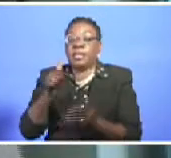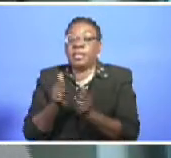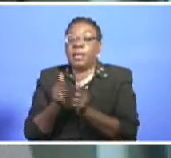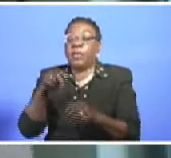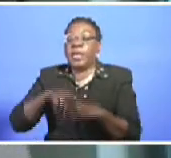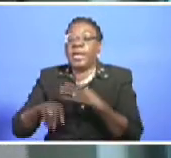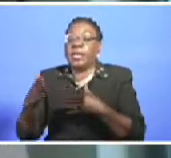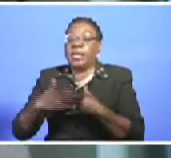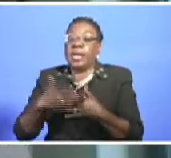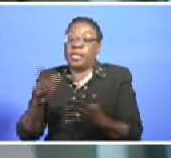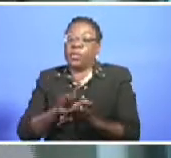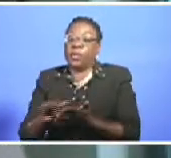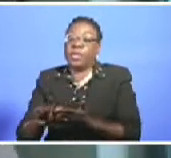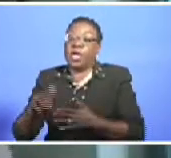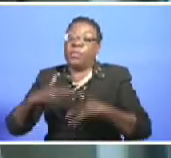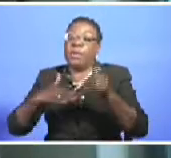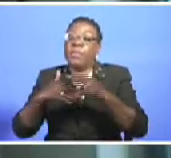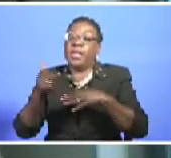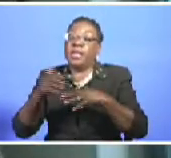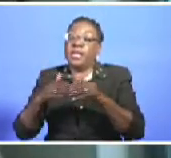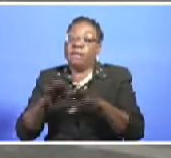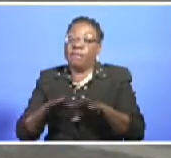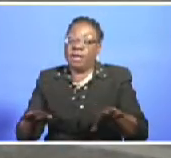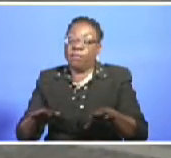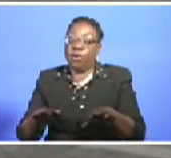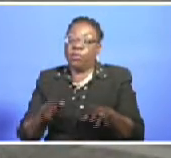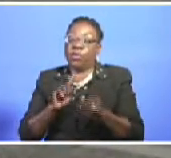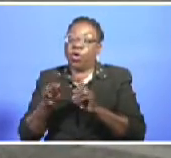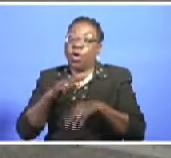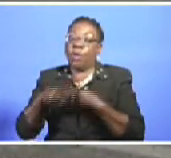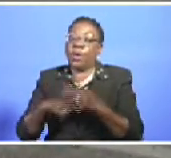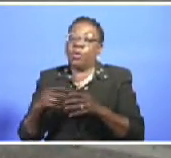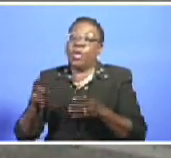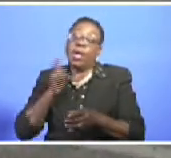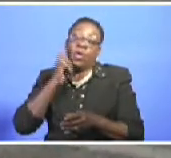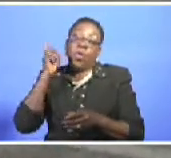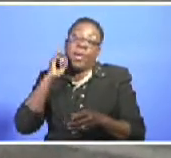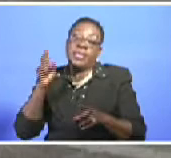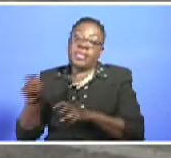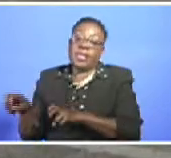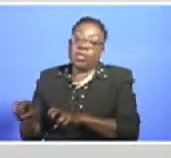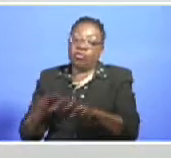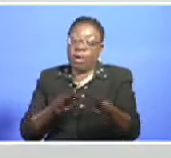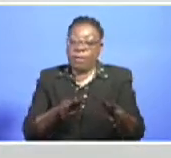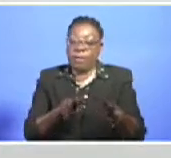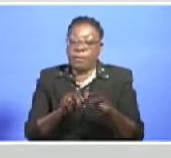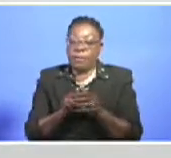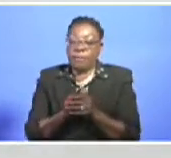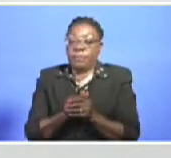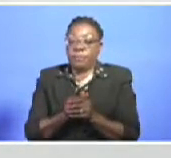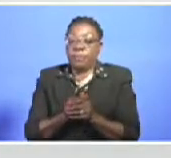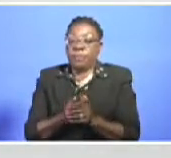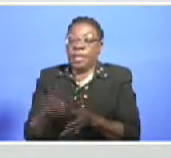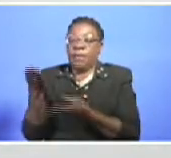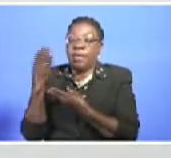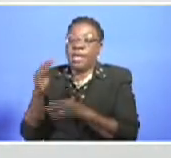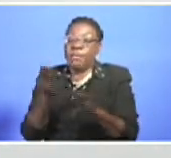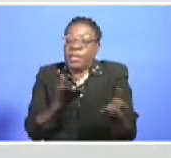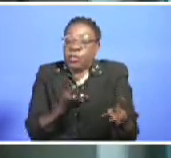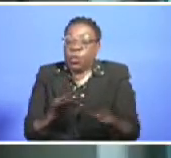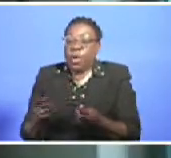will be building the platform to address domestic travel, with a 14-day quarantine now eliminated. Bahamians want to